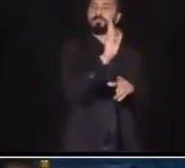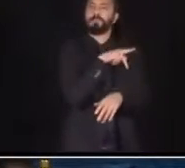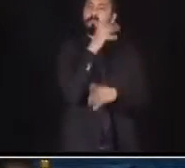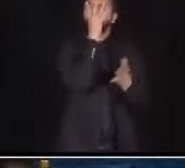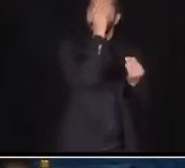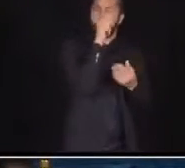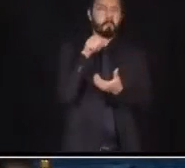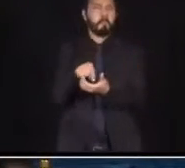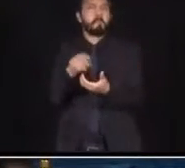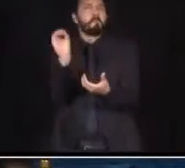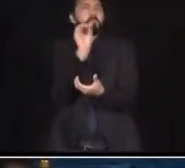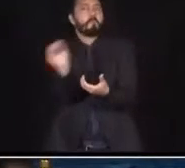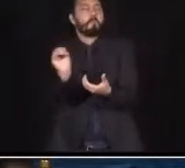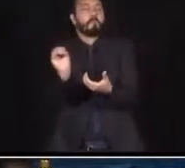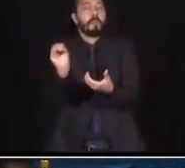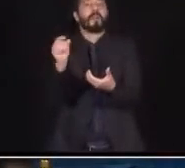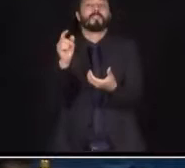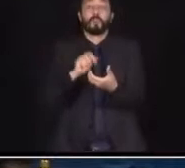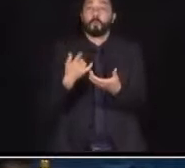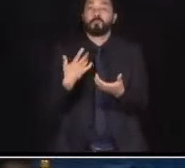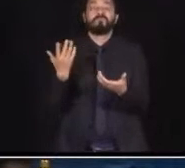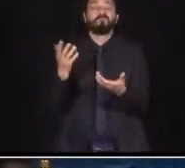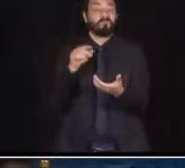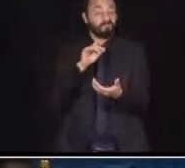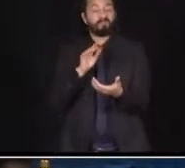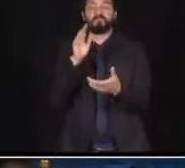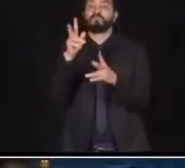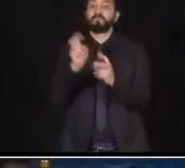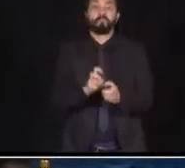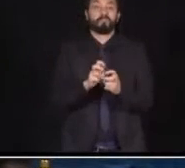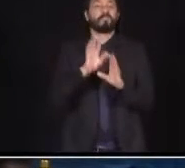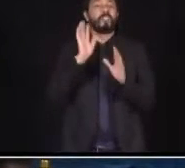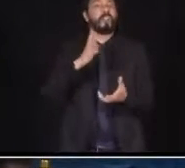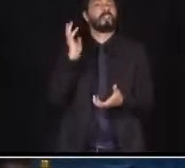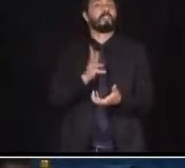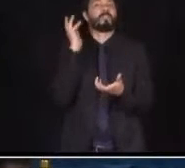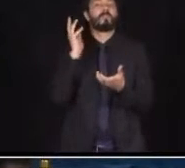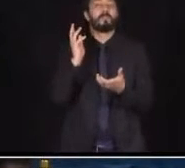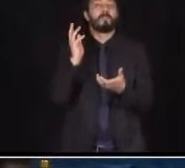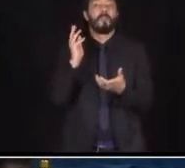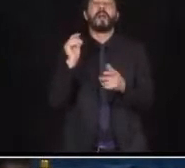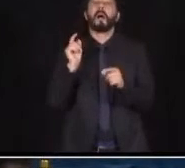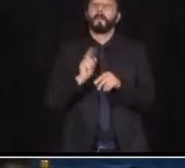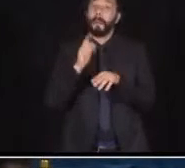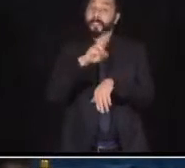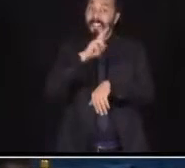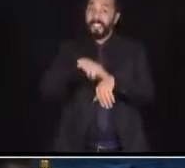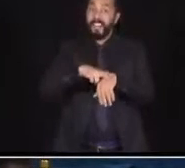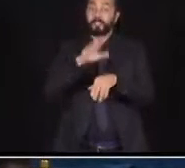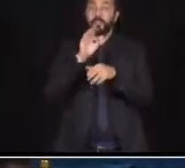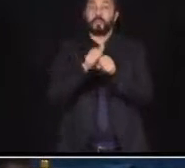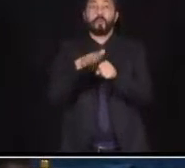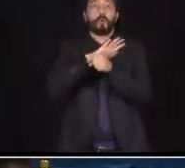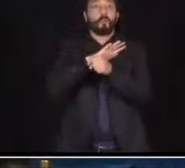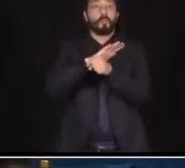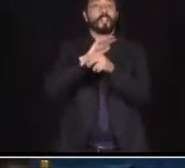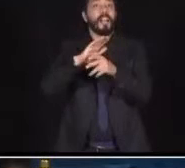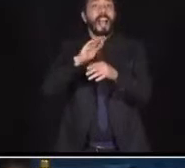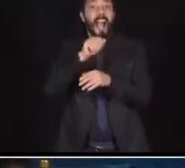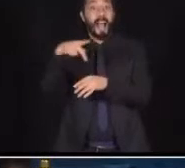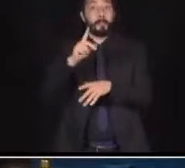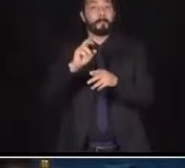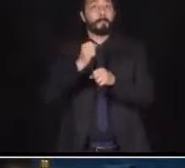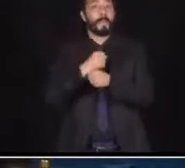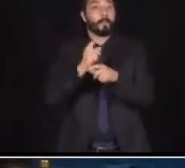And we can all be proud of that. The National COVID Alert app was made right here in Ontario with the help of